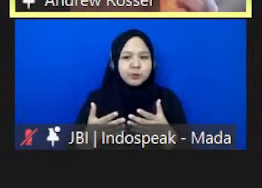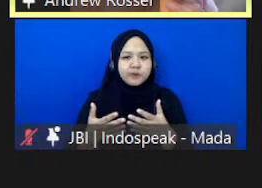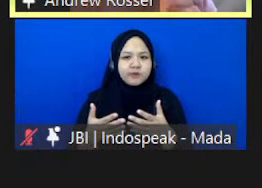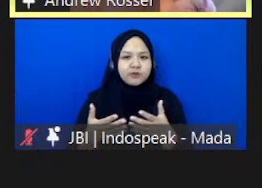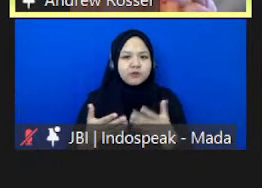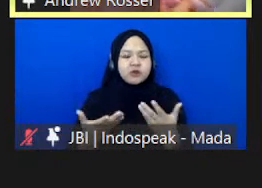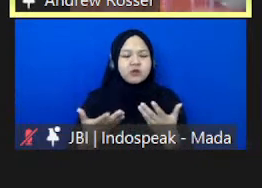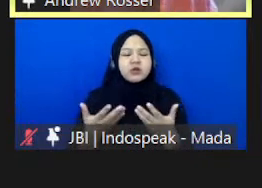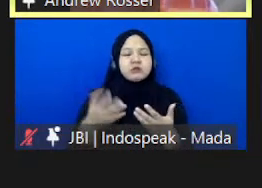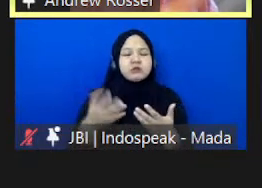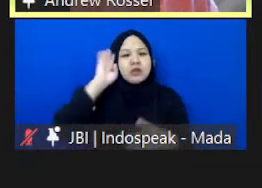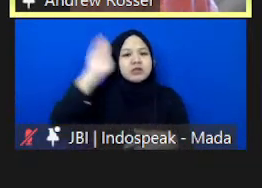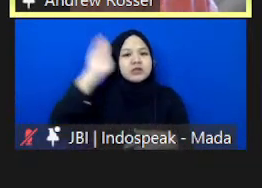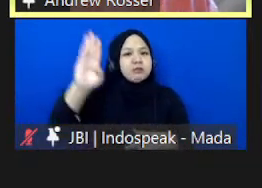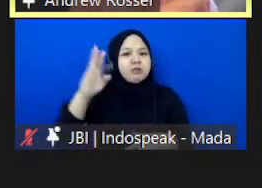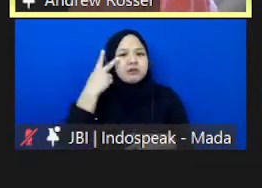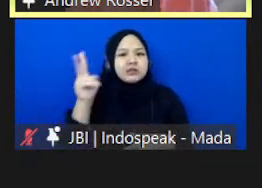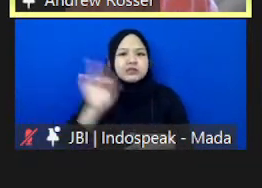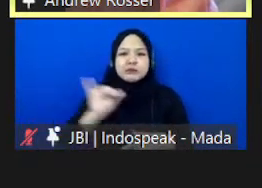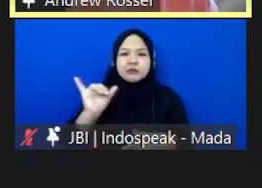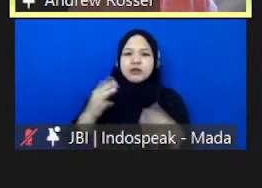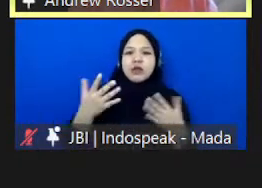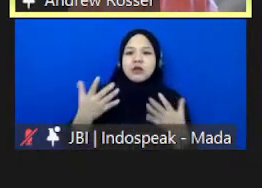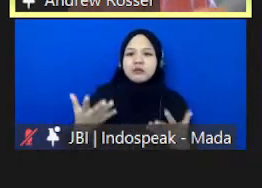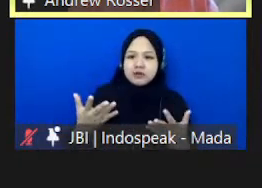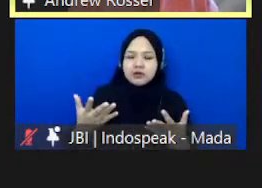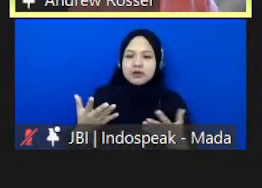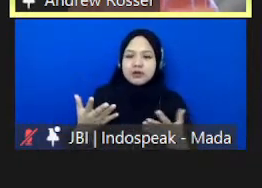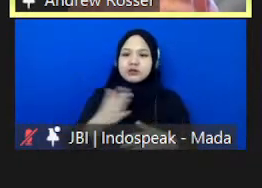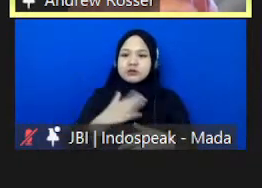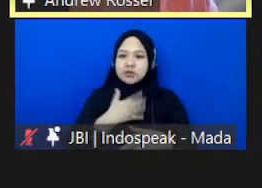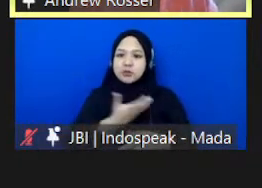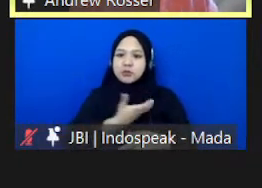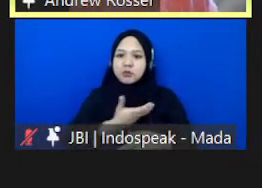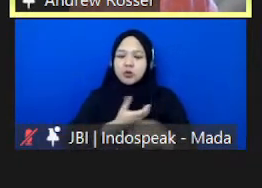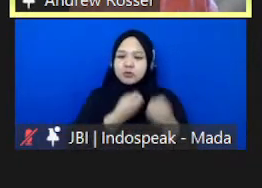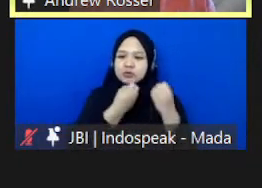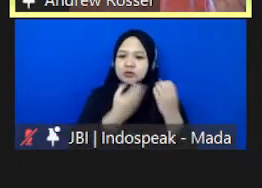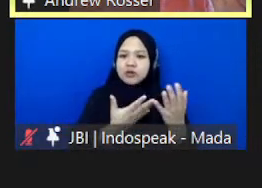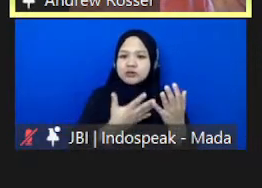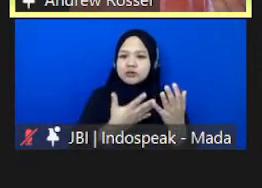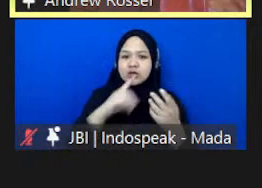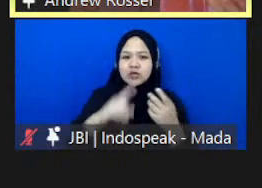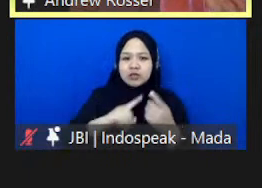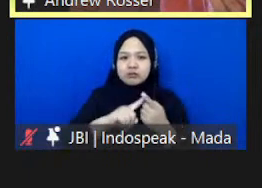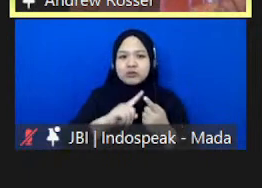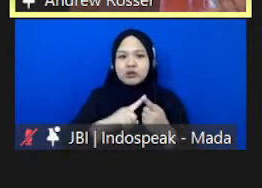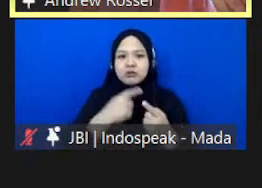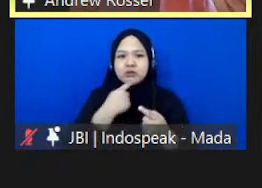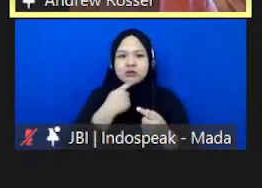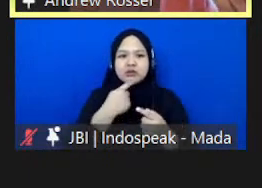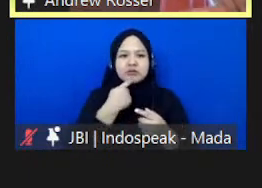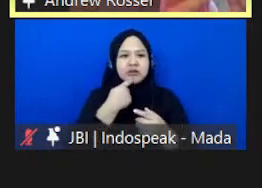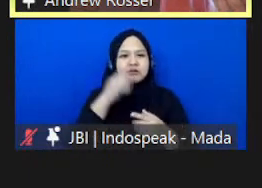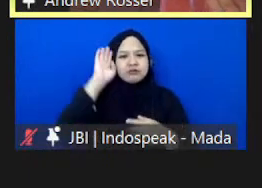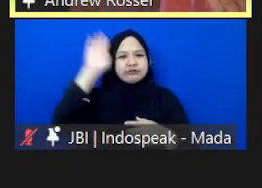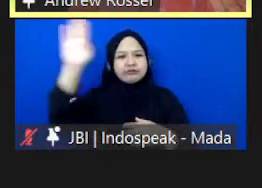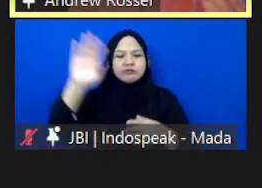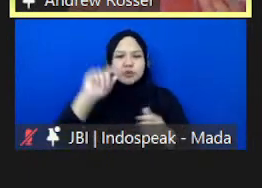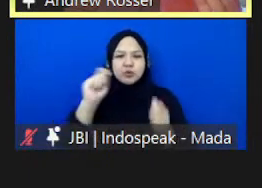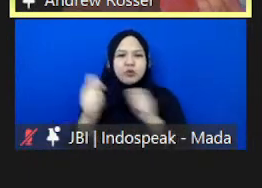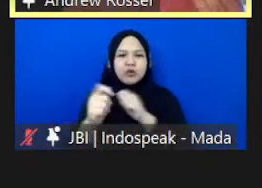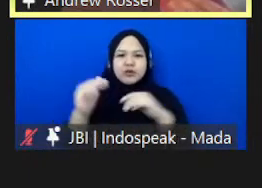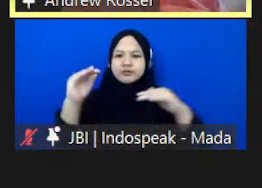future look like? And we argue, we make two main points. That the first is that the uneven trajectory of reform is likely